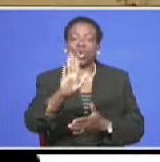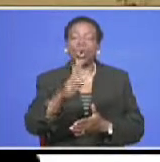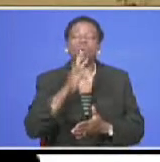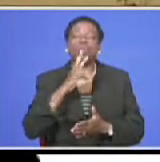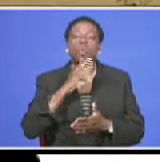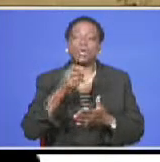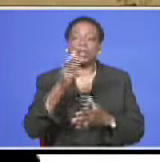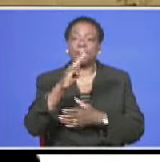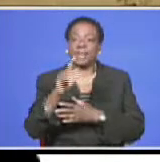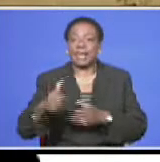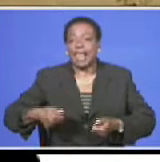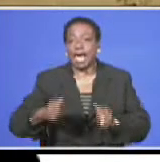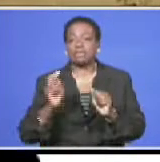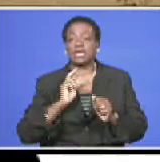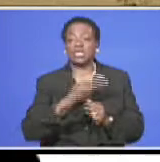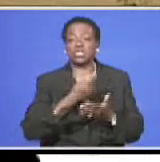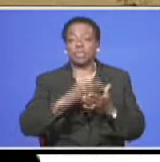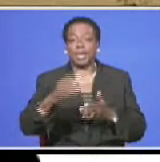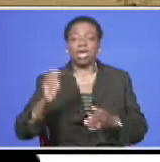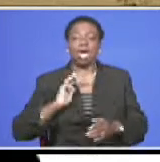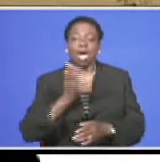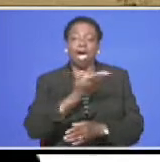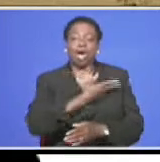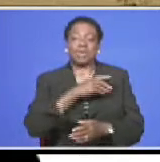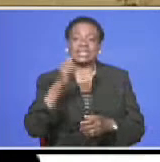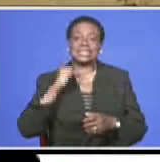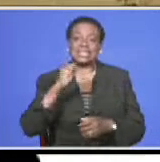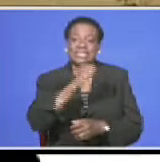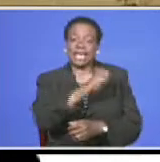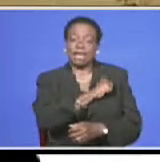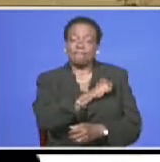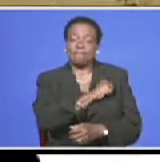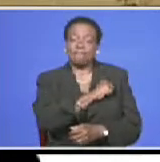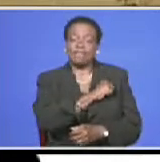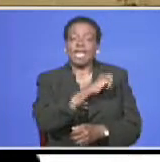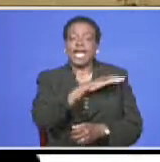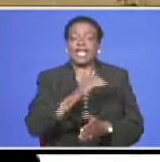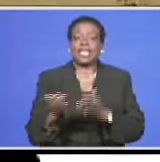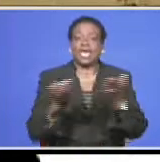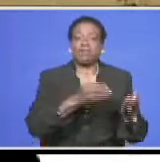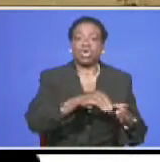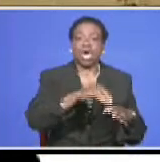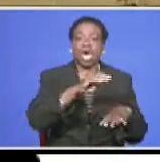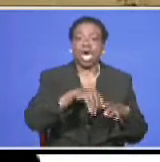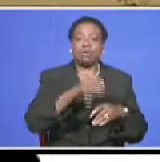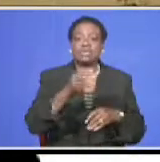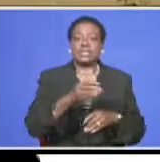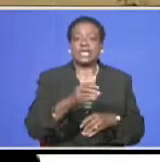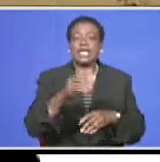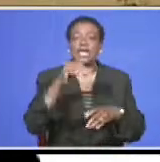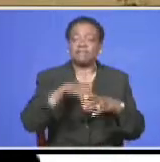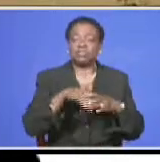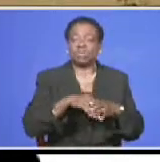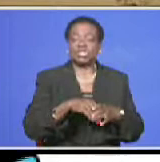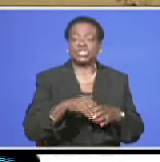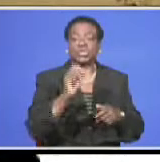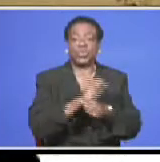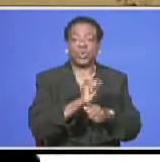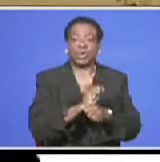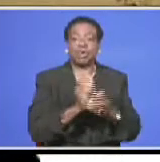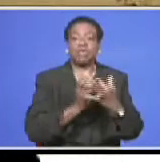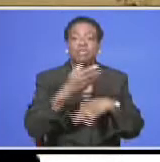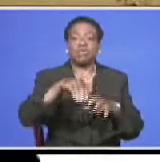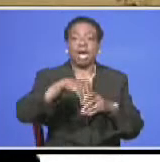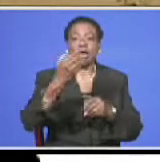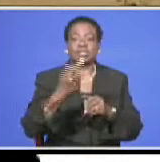pay our staff. It allows us to carry out further infrastructural works throughout the Family Islands. Our brothers and sisters in islands like